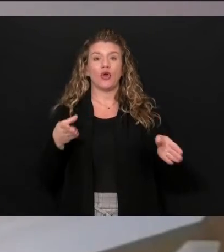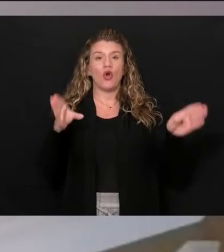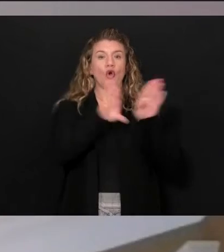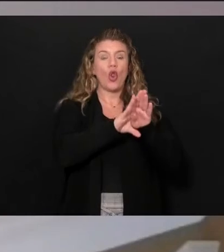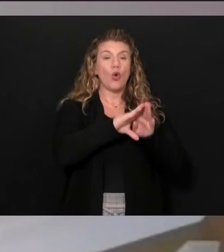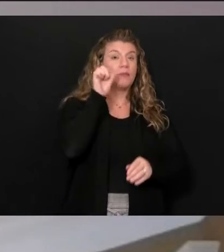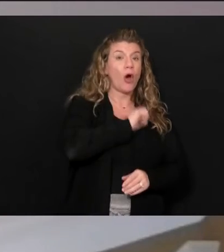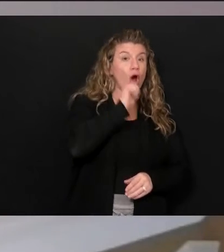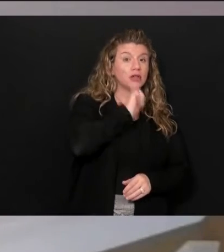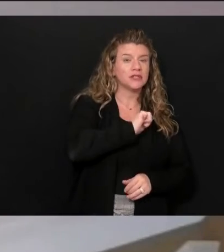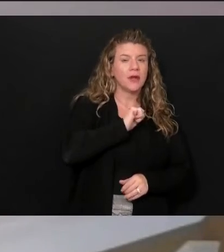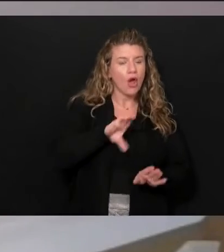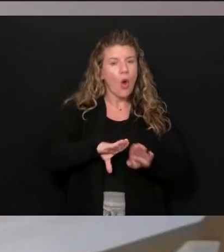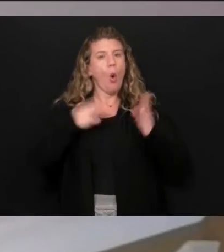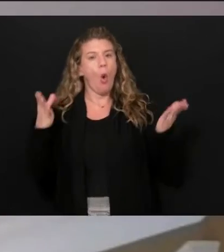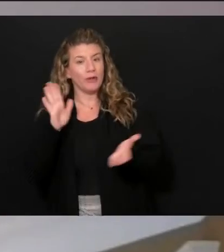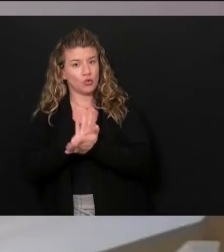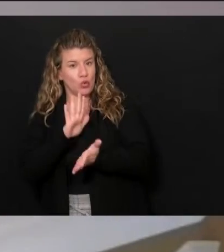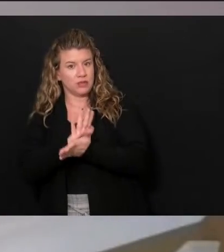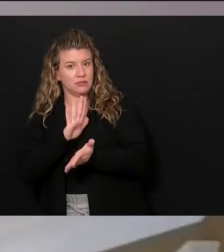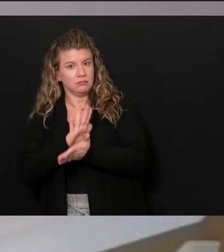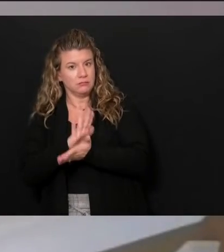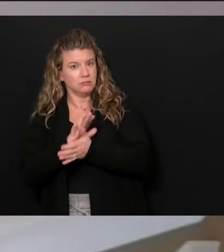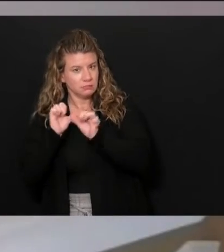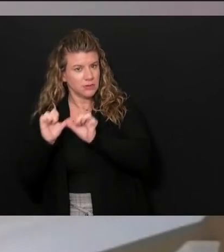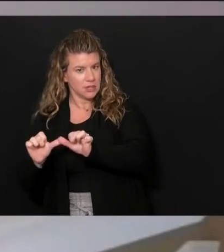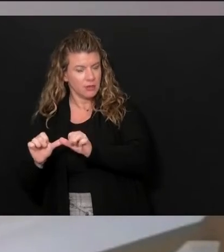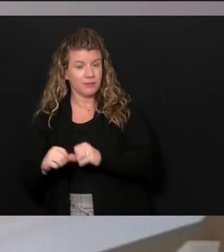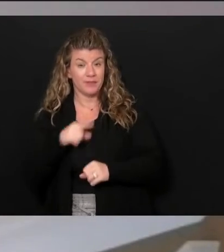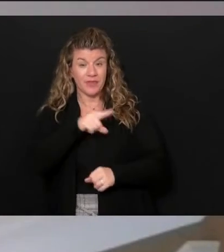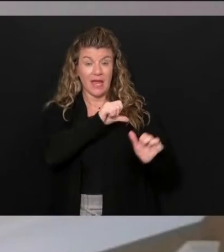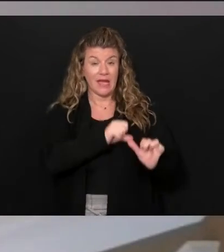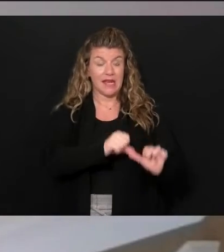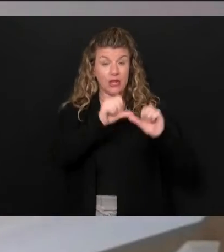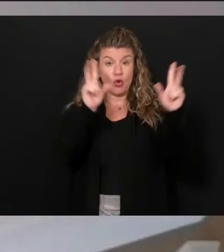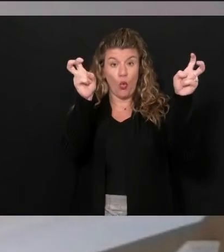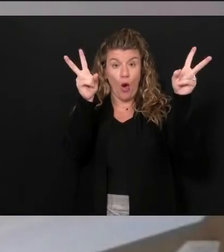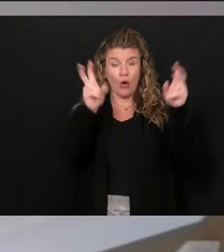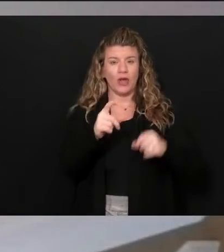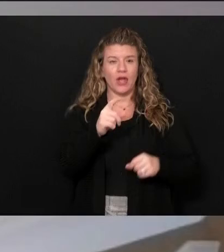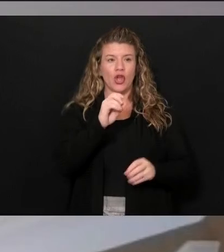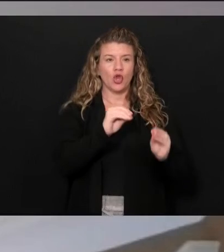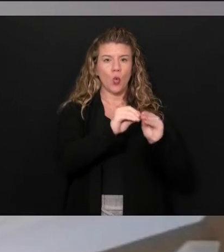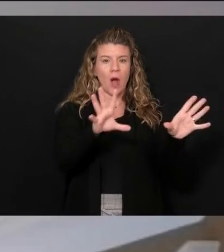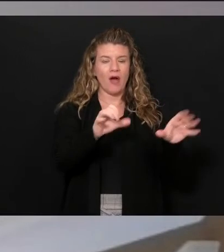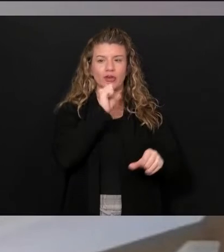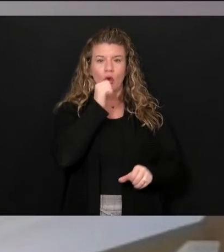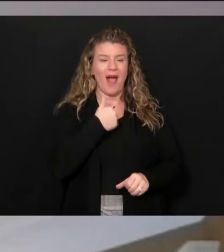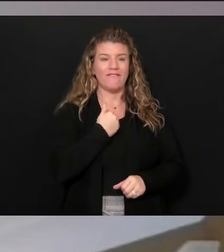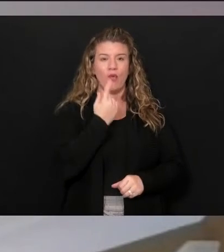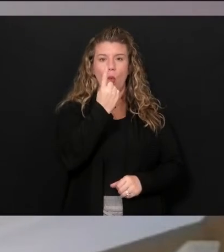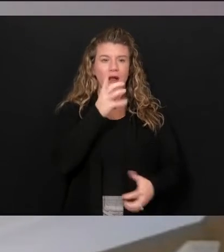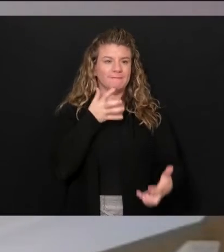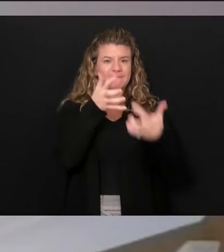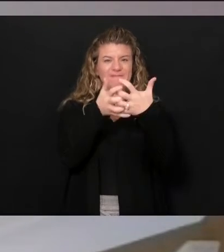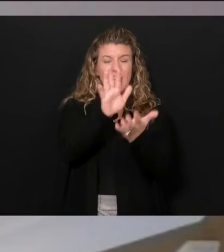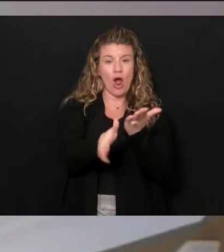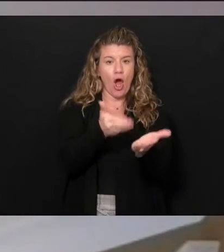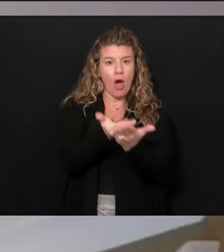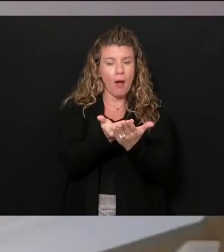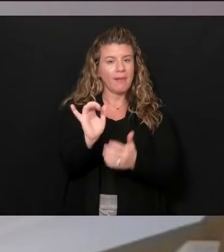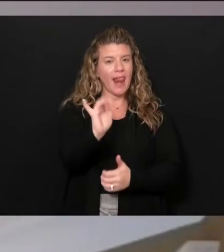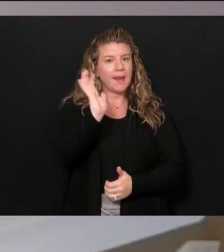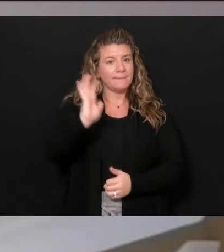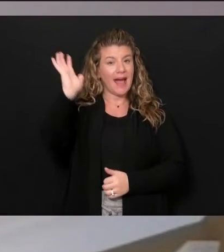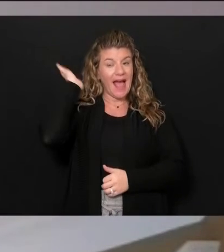schools open." Fauci continued by saying, quote, "Obviously, you don't have one size fits all, but as I said in the past,